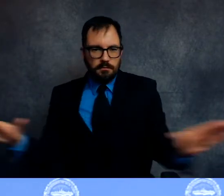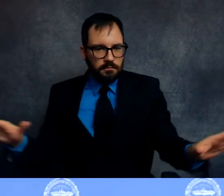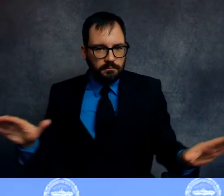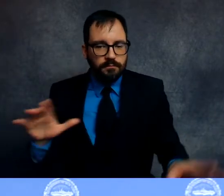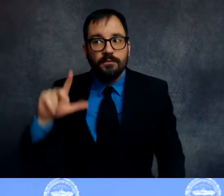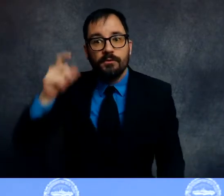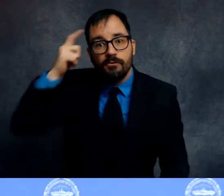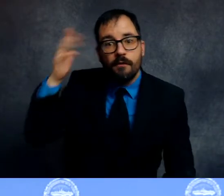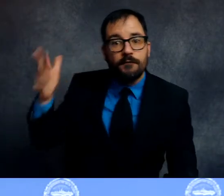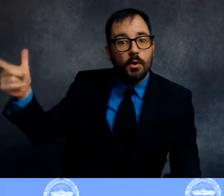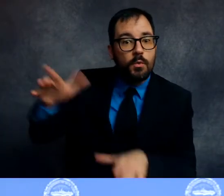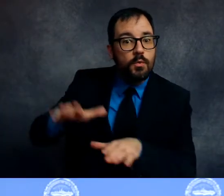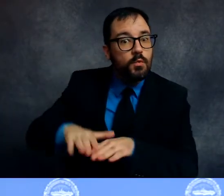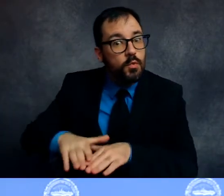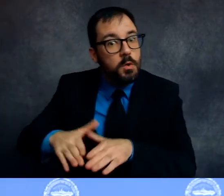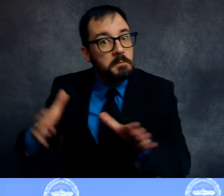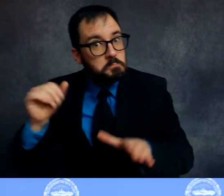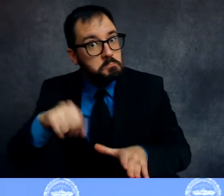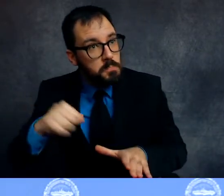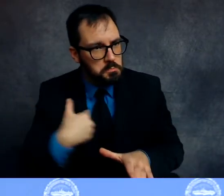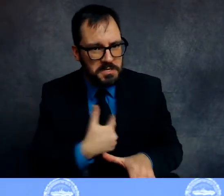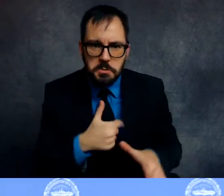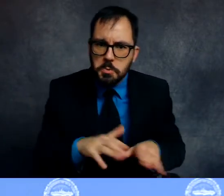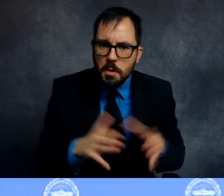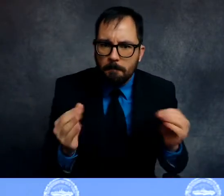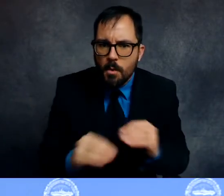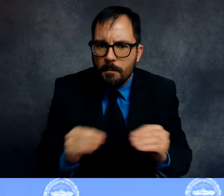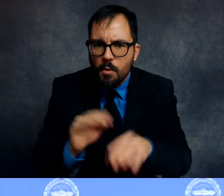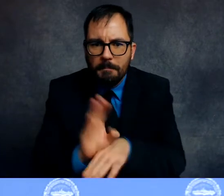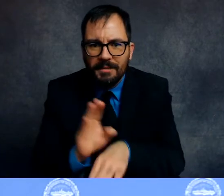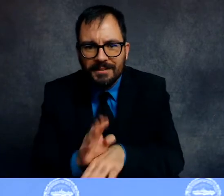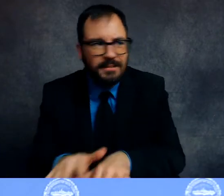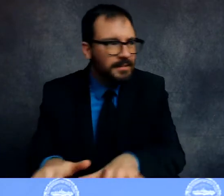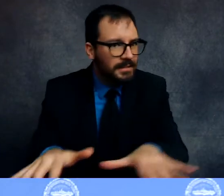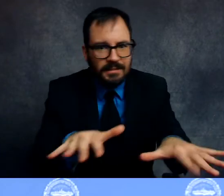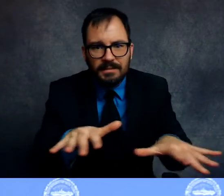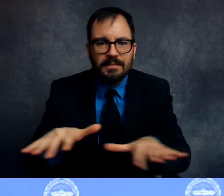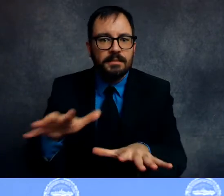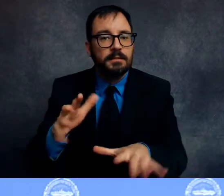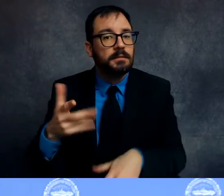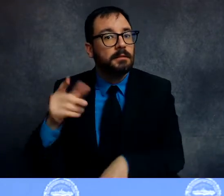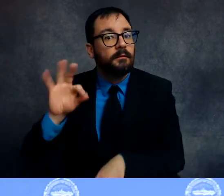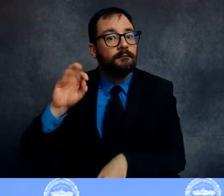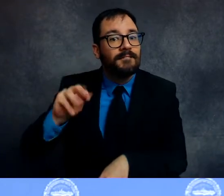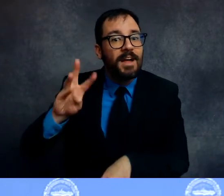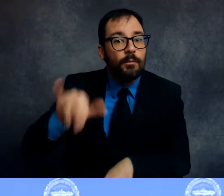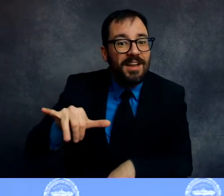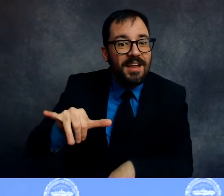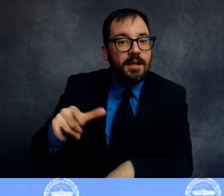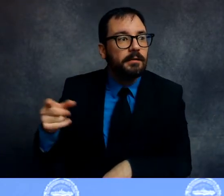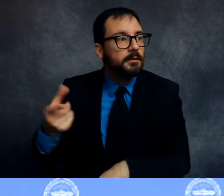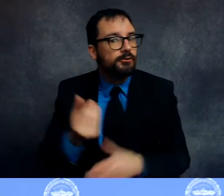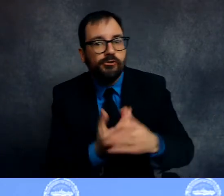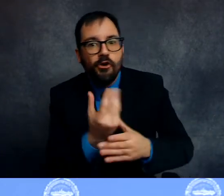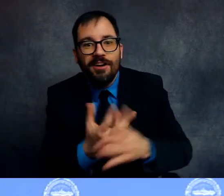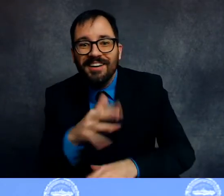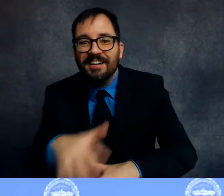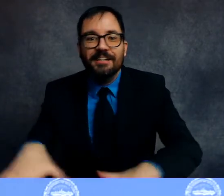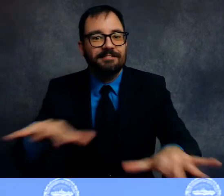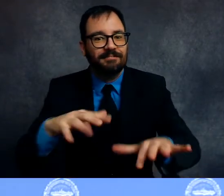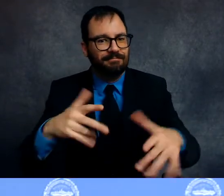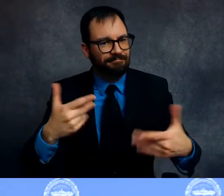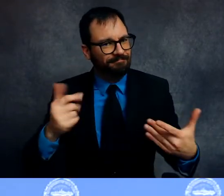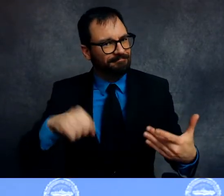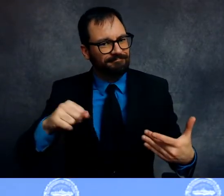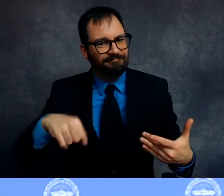step backwards. We're opening up, the governor's opening up, we're trying to open up more businesses, we're trying to get fans in the stands at Fenway and at the Garden,